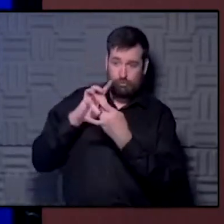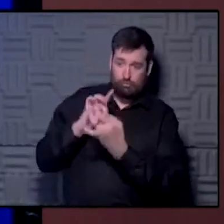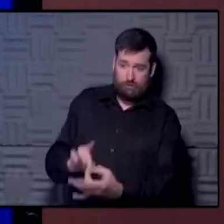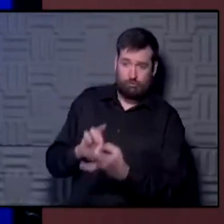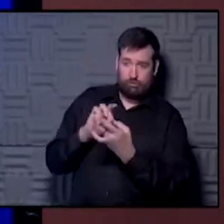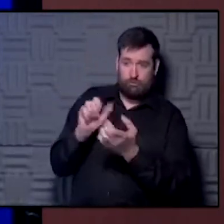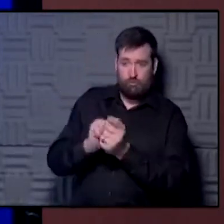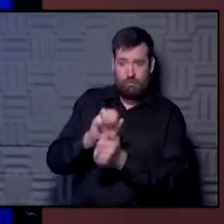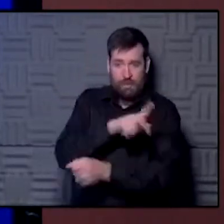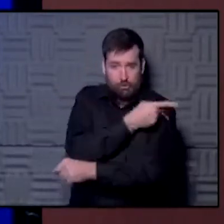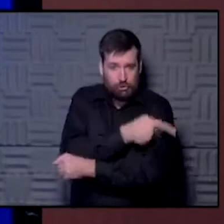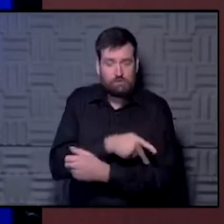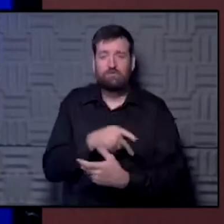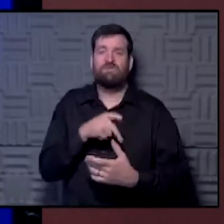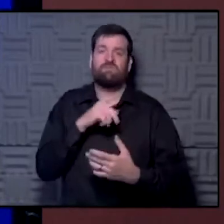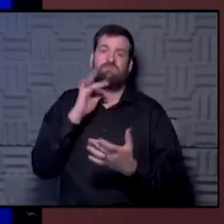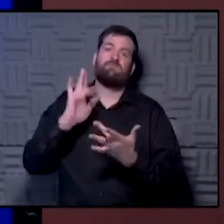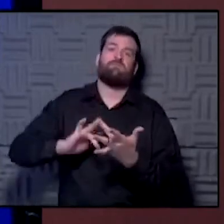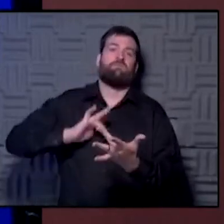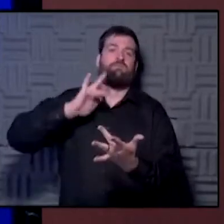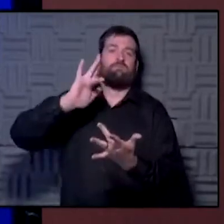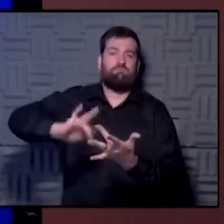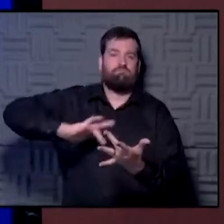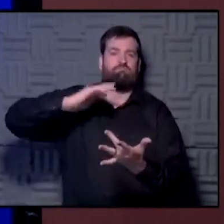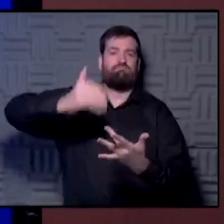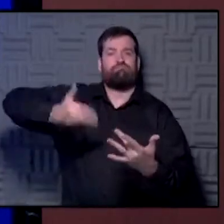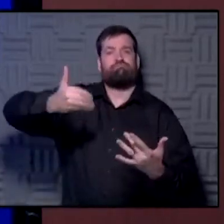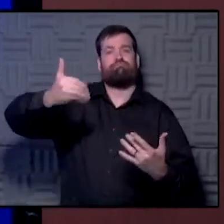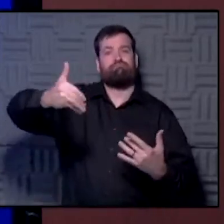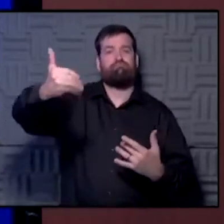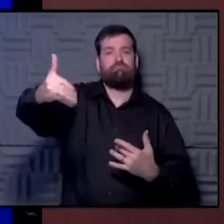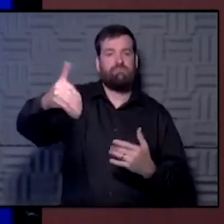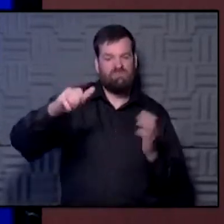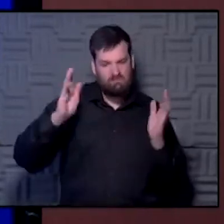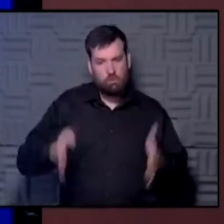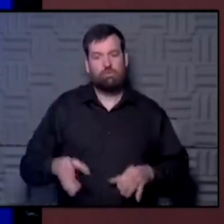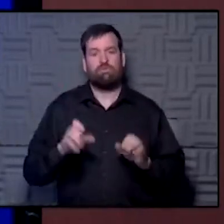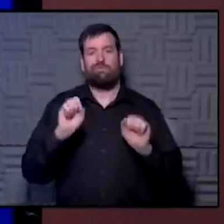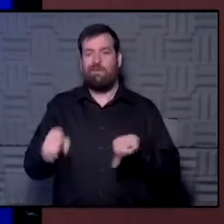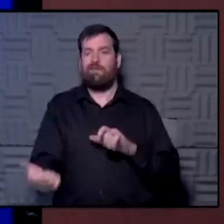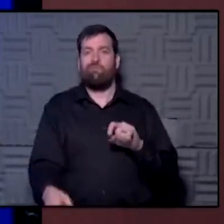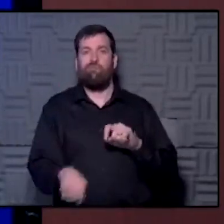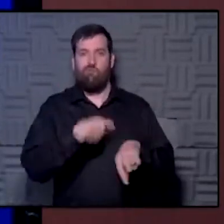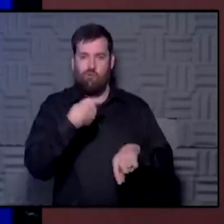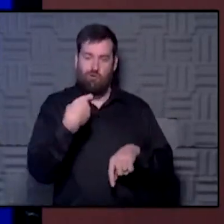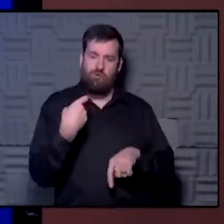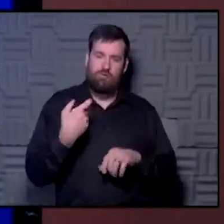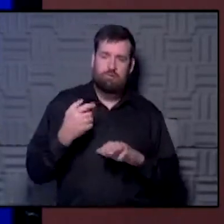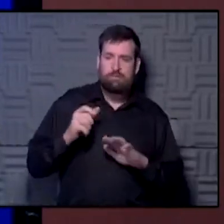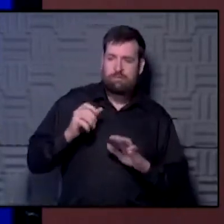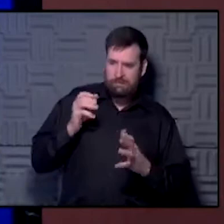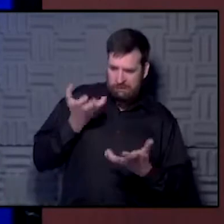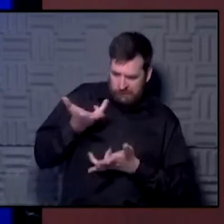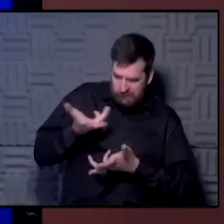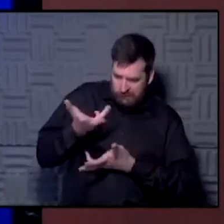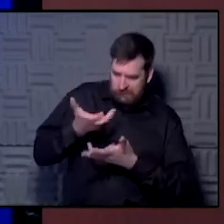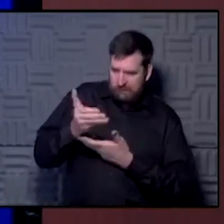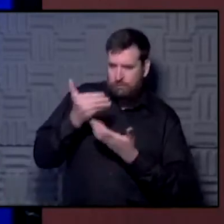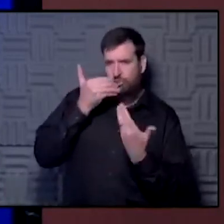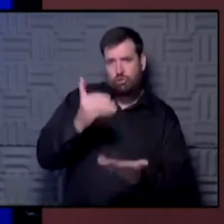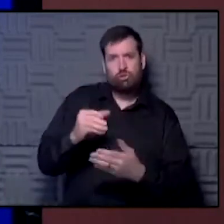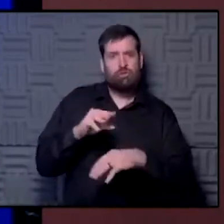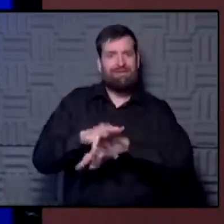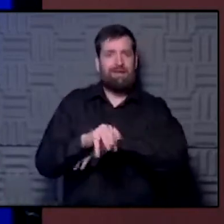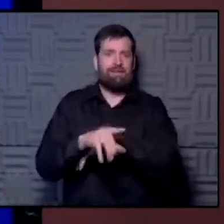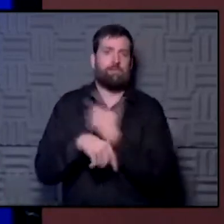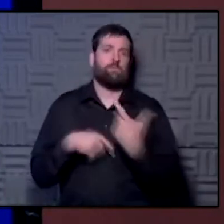they connect in with them month in and month out. They're the person that they could call and get reassurance and get good, solid guidance